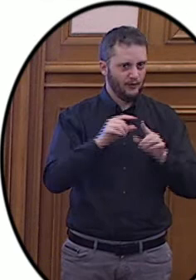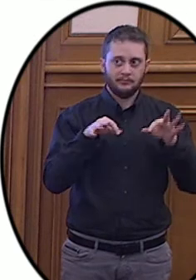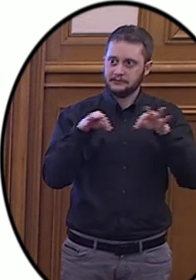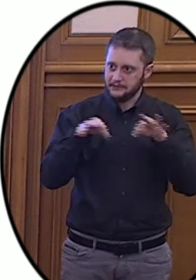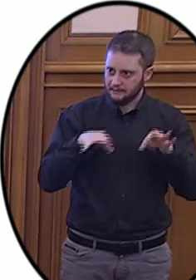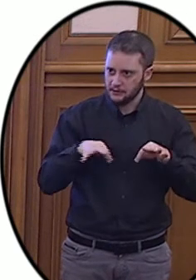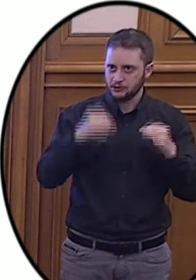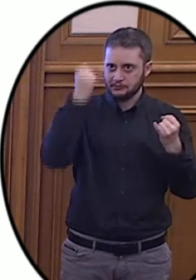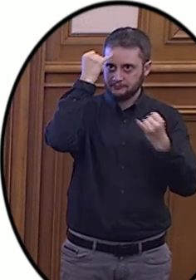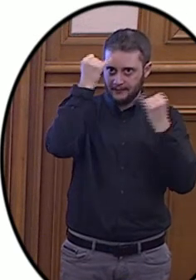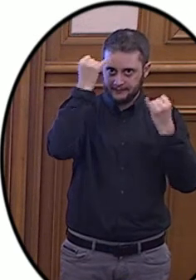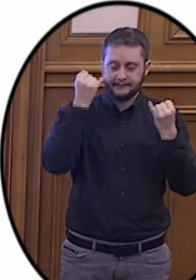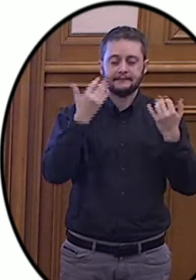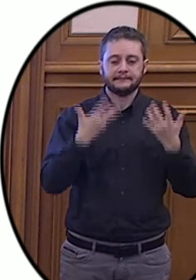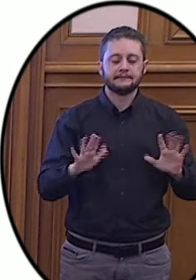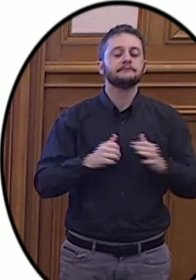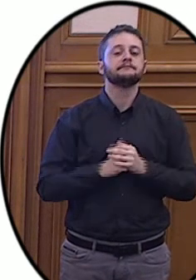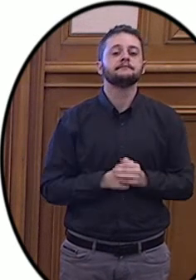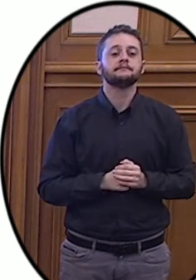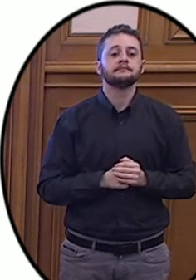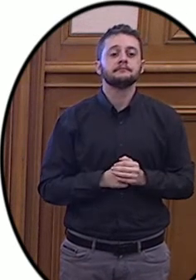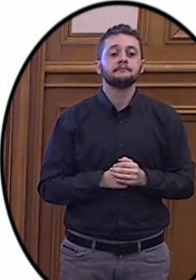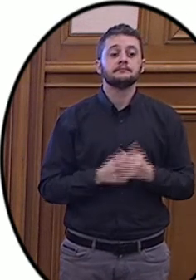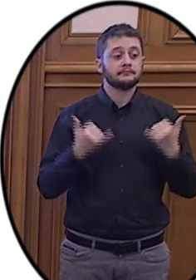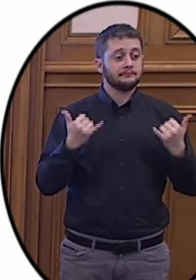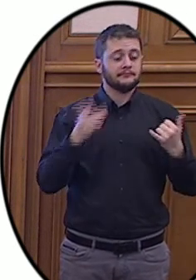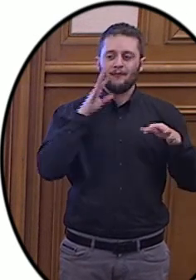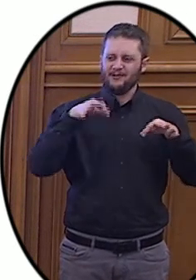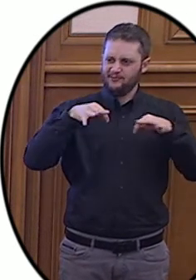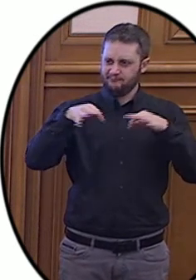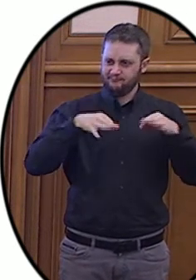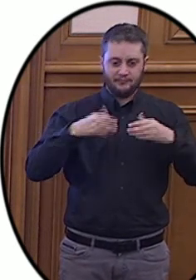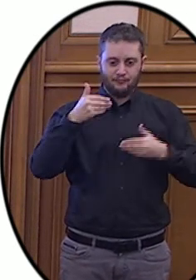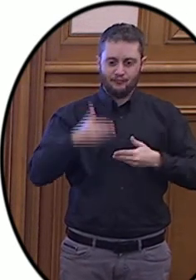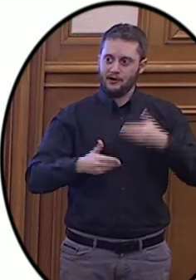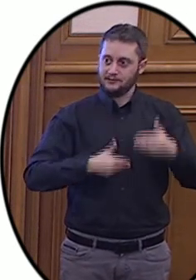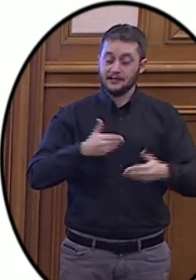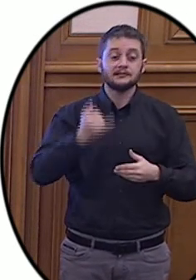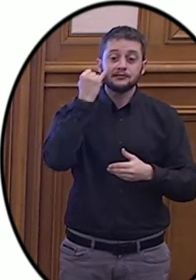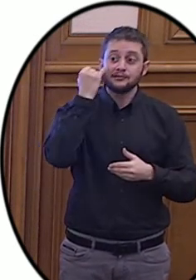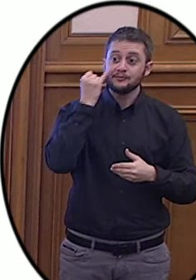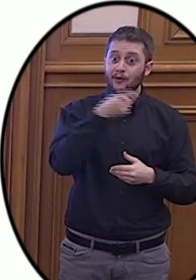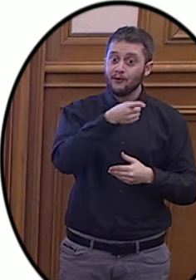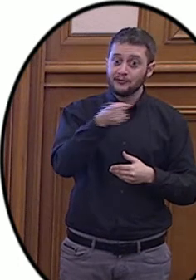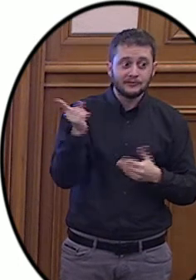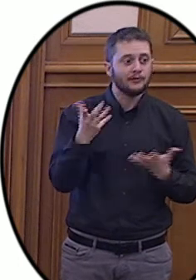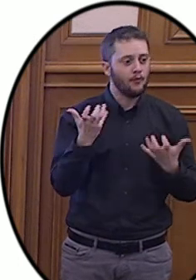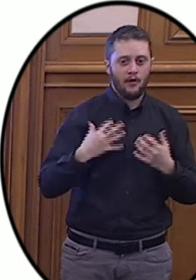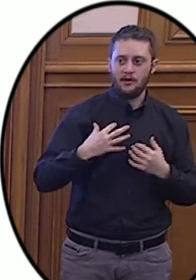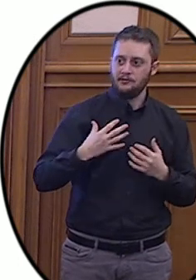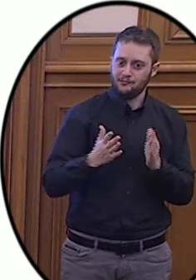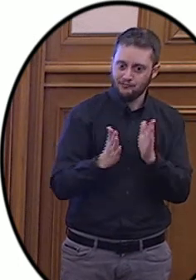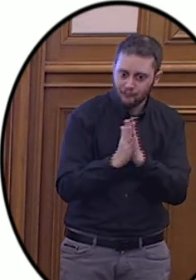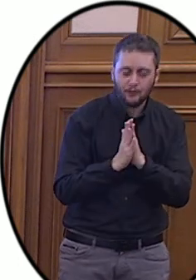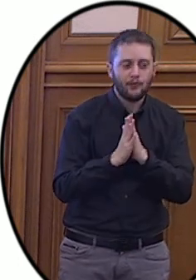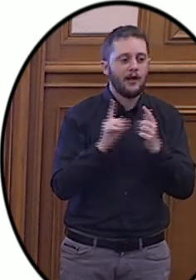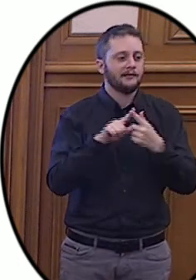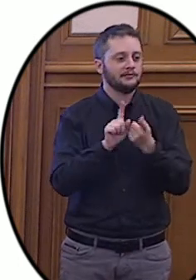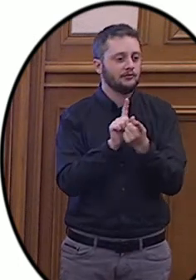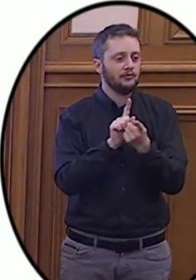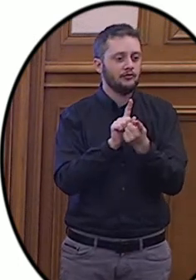about the process for getting a reasonable accommodation or modification in